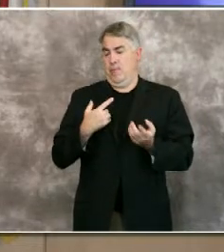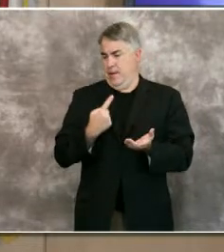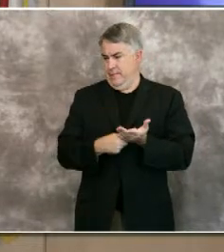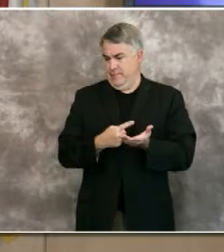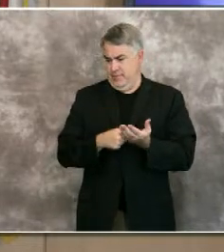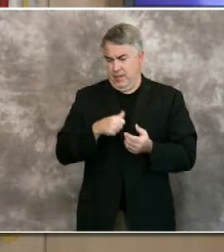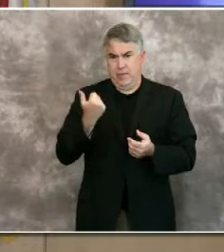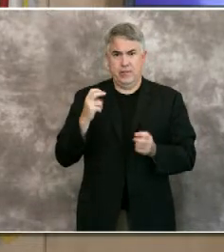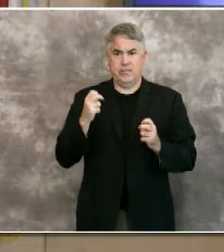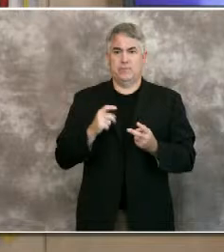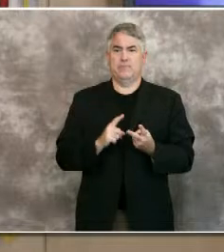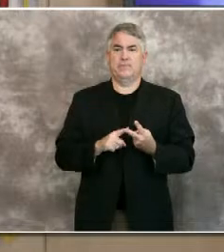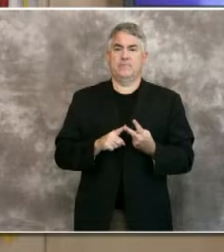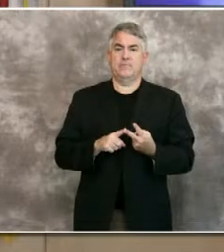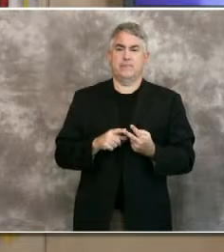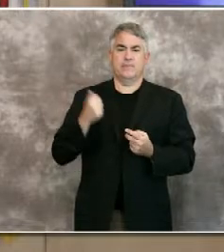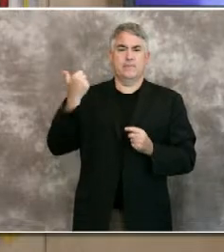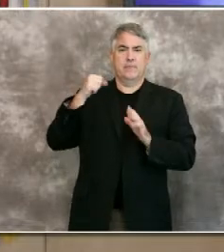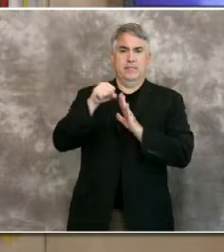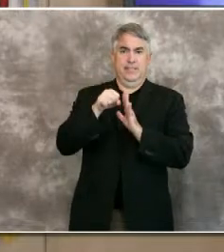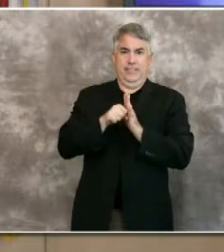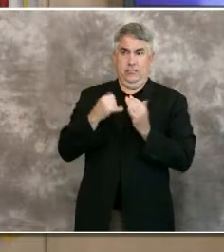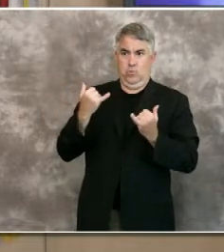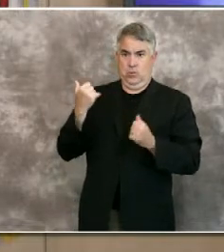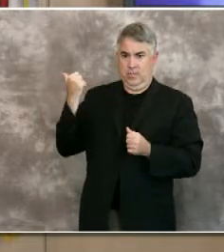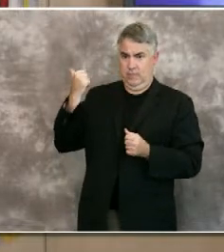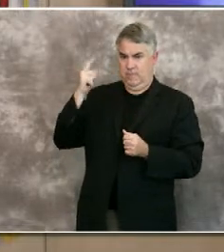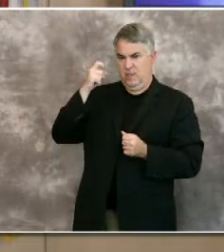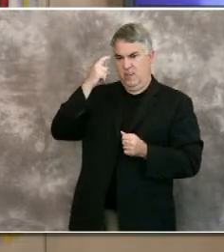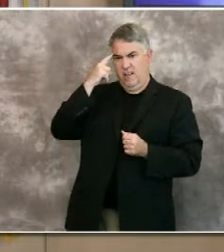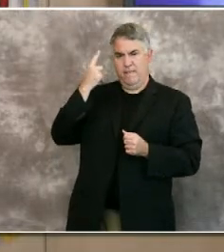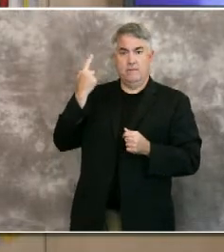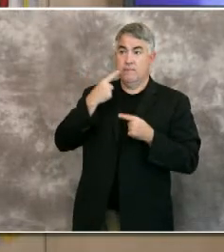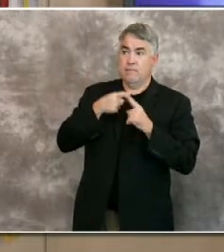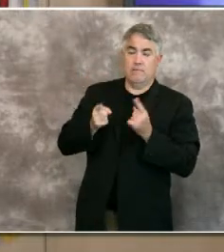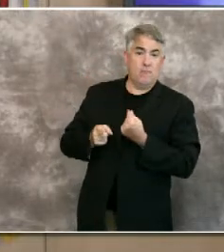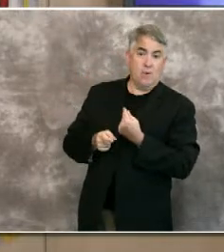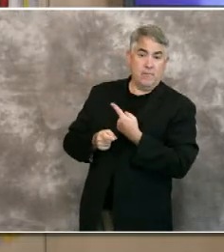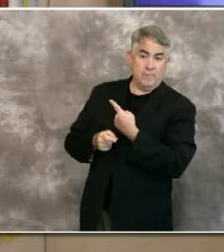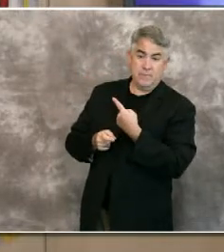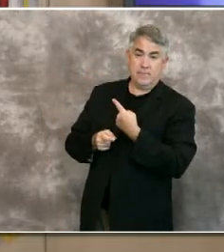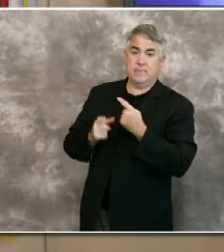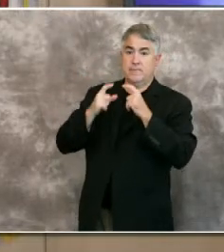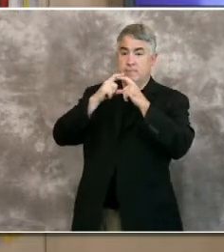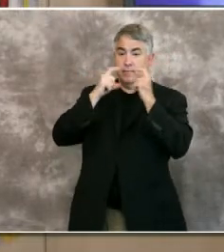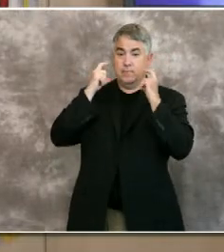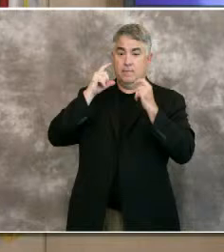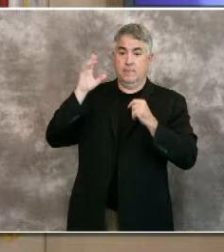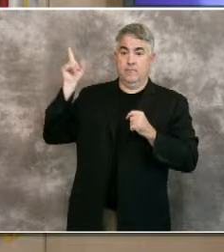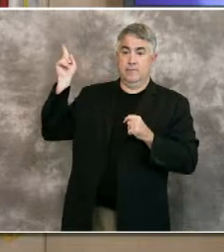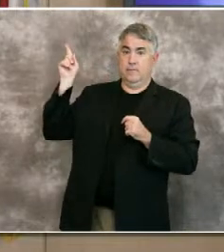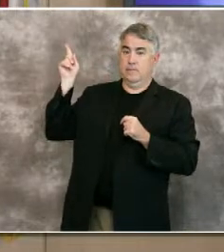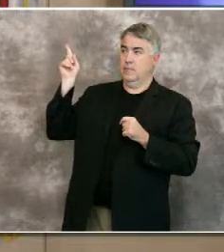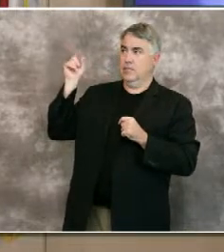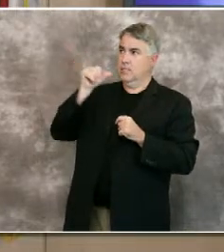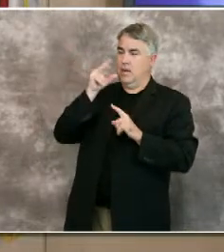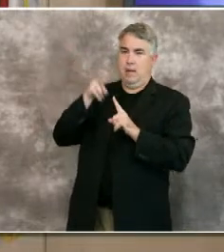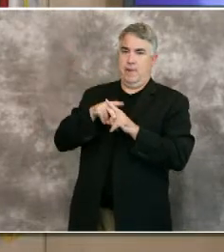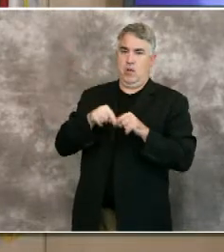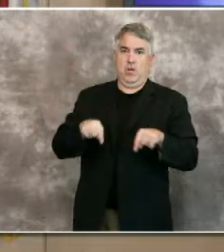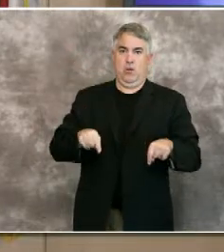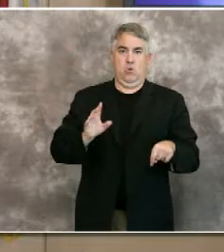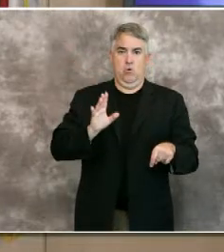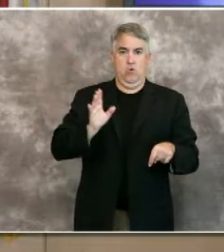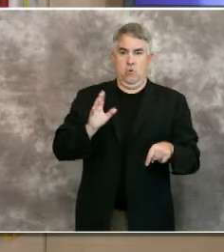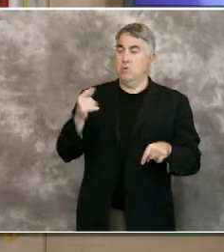the state action the governor took today around face covering. This is of less significance to San Diego County because we are one of 9 counties in California